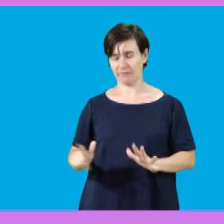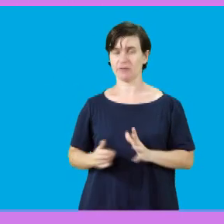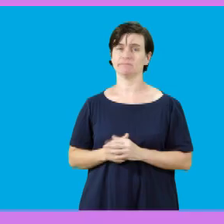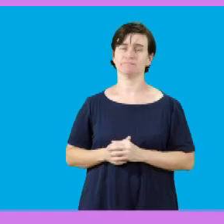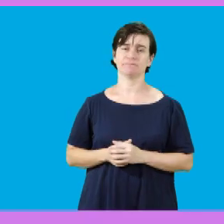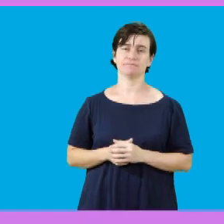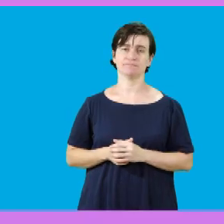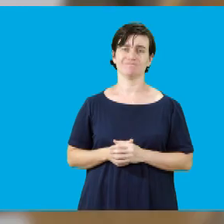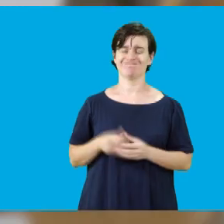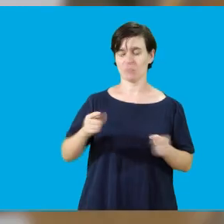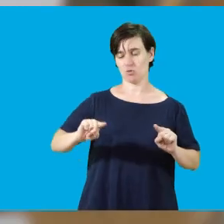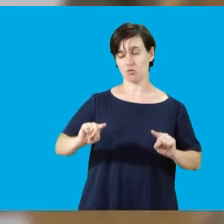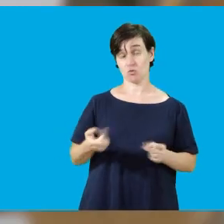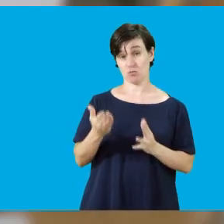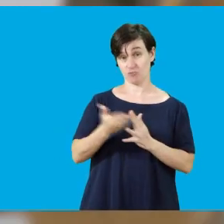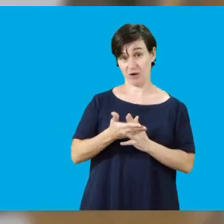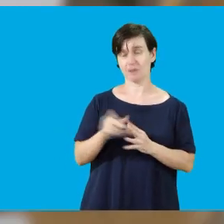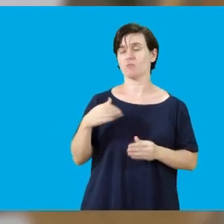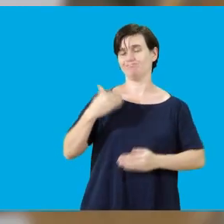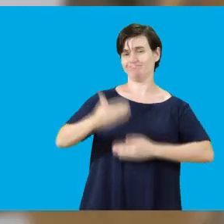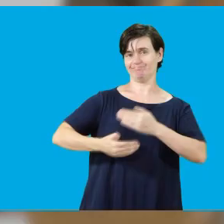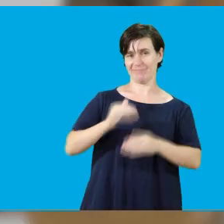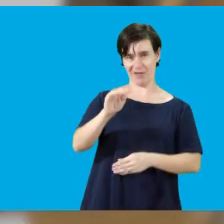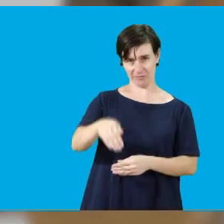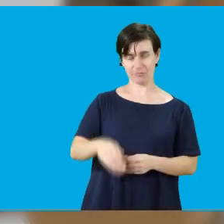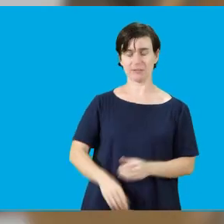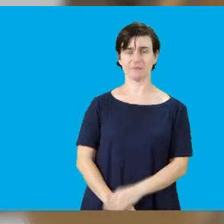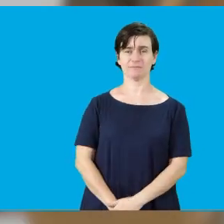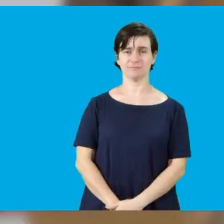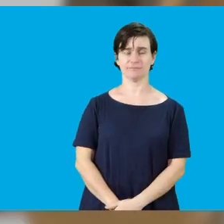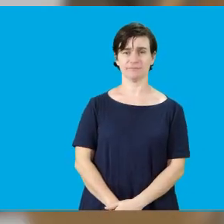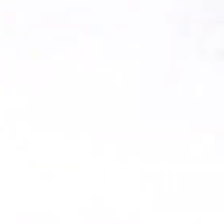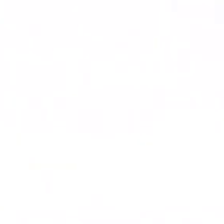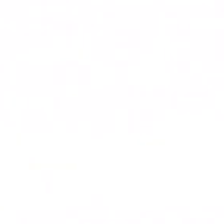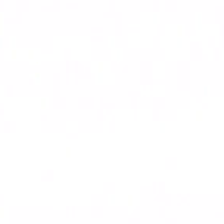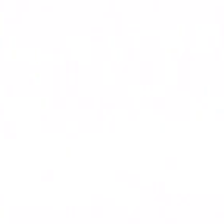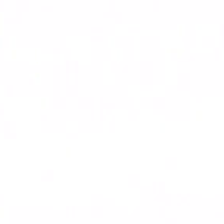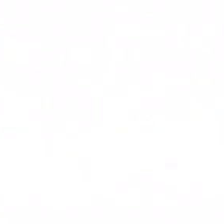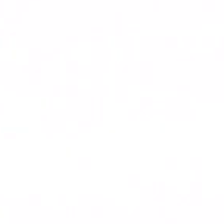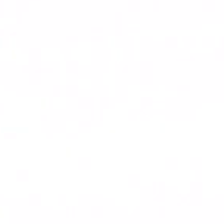So let's take a quick ad break, and then we will continue afterwards.